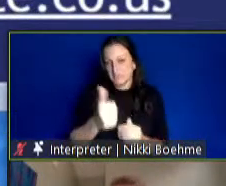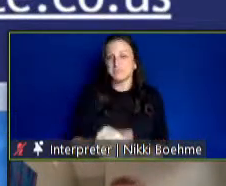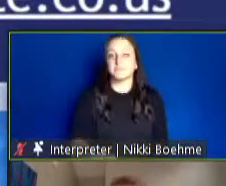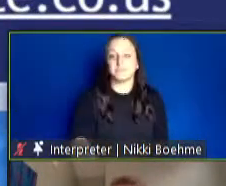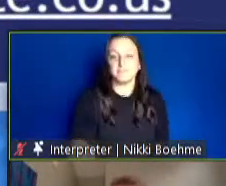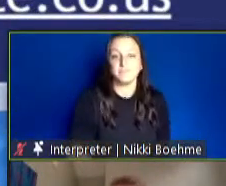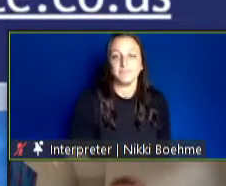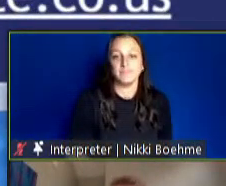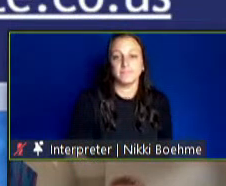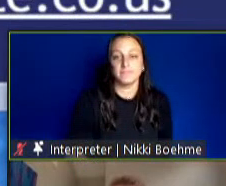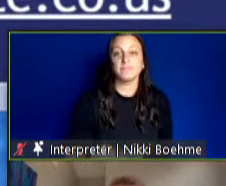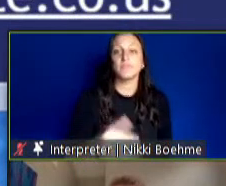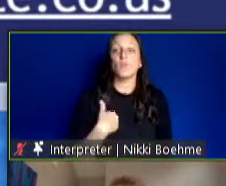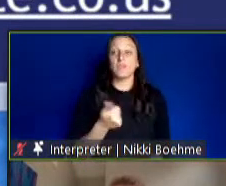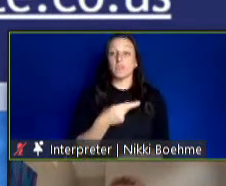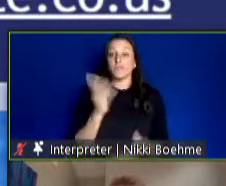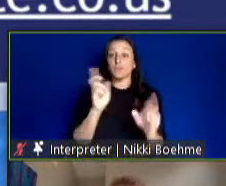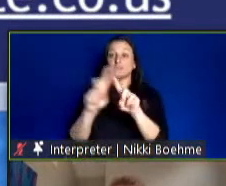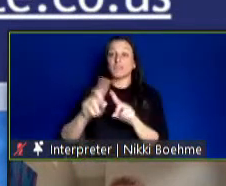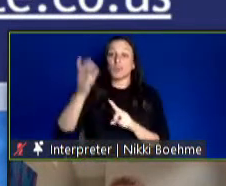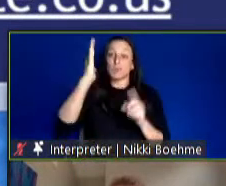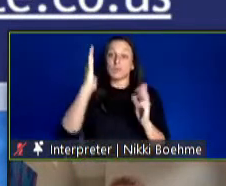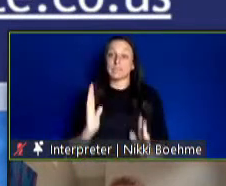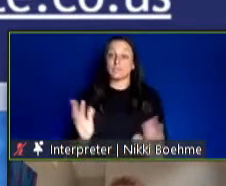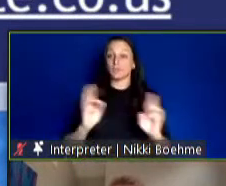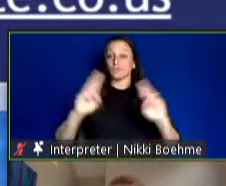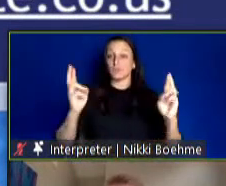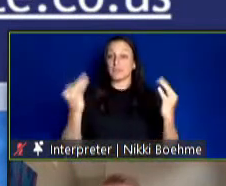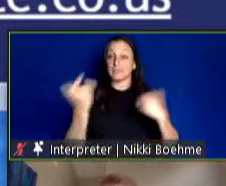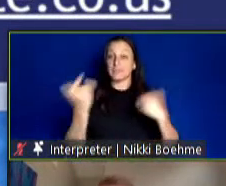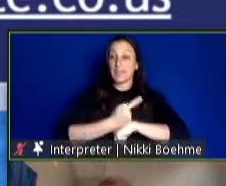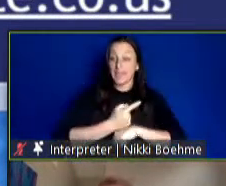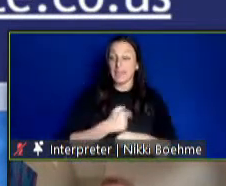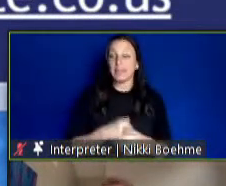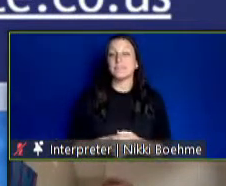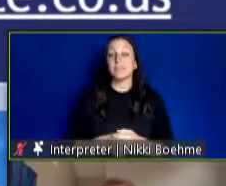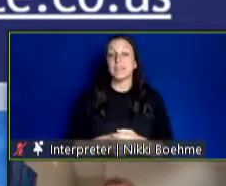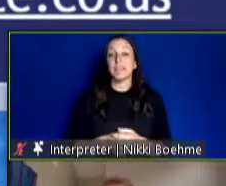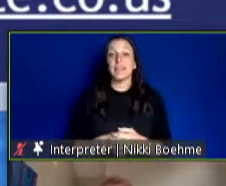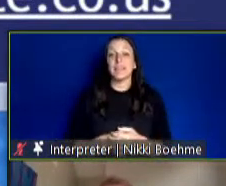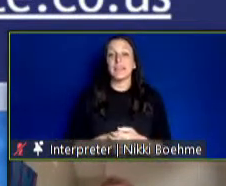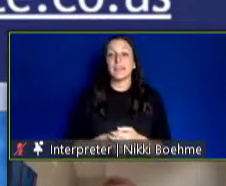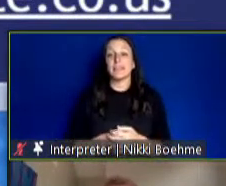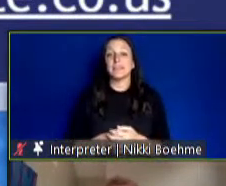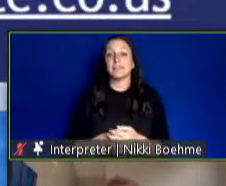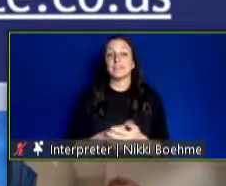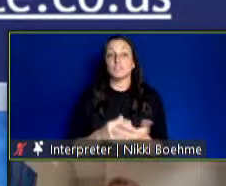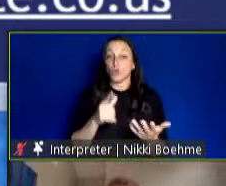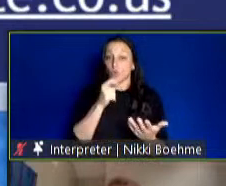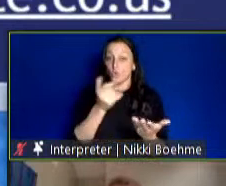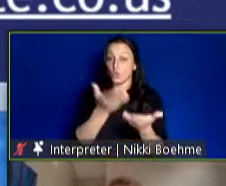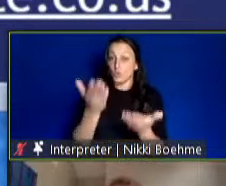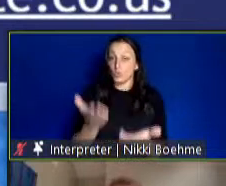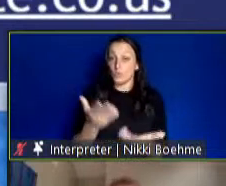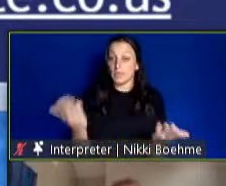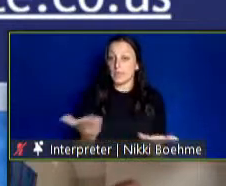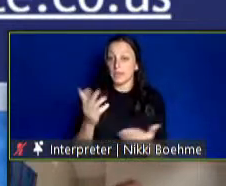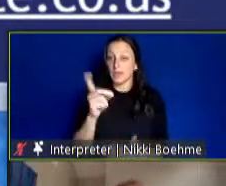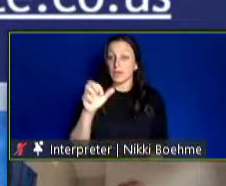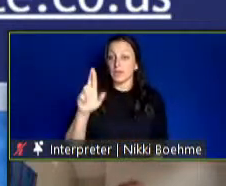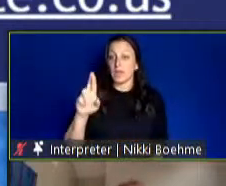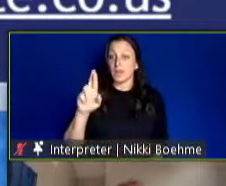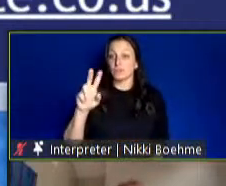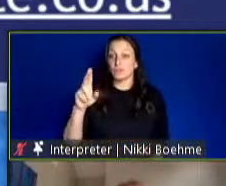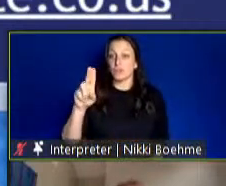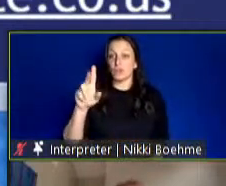got a handful of presenters lined up here today, and looking through who it's going to be, we're going to have Dr. Rachel Herlihy,